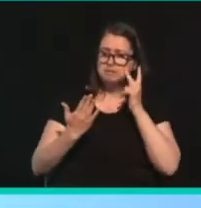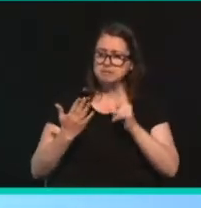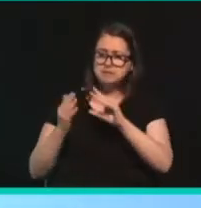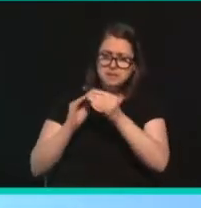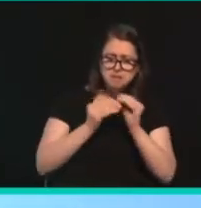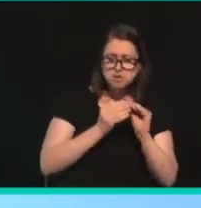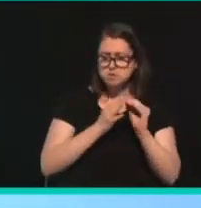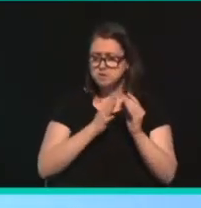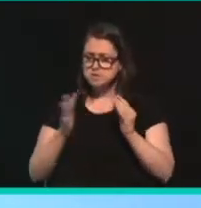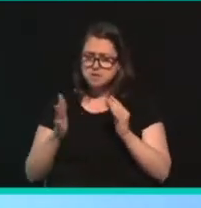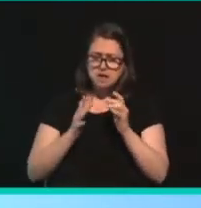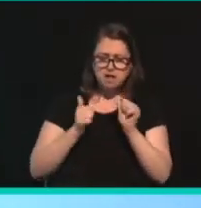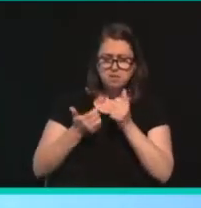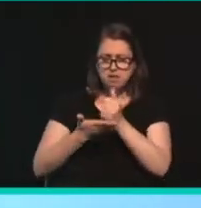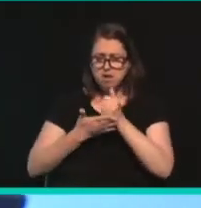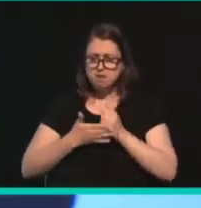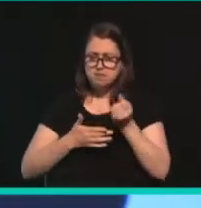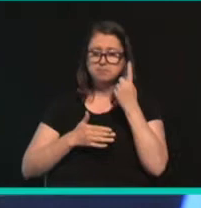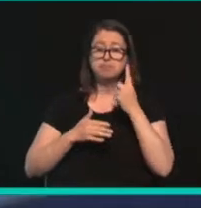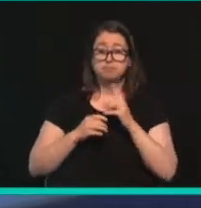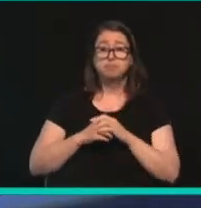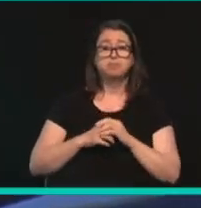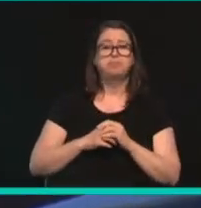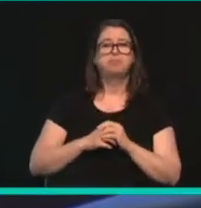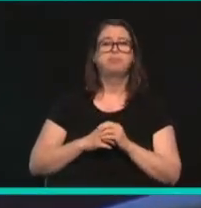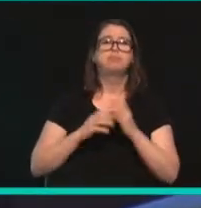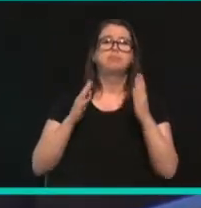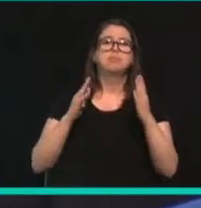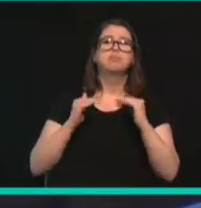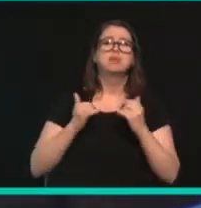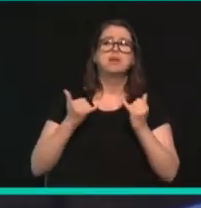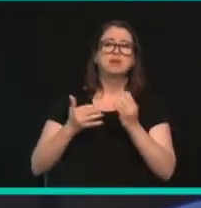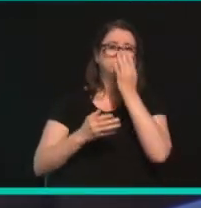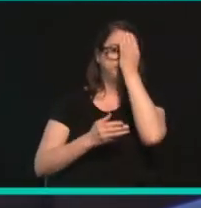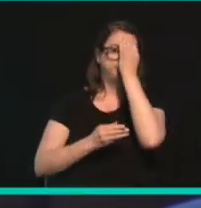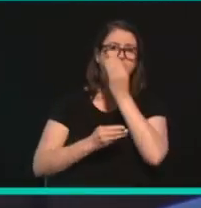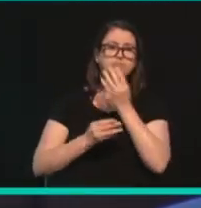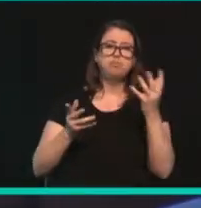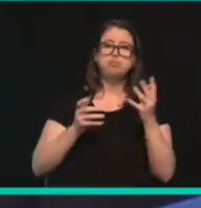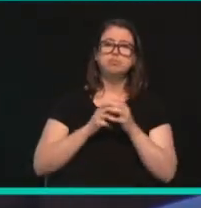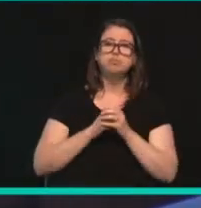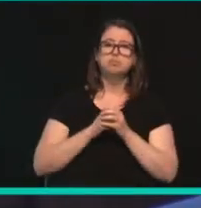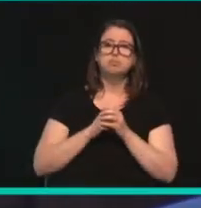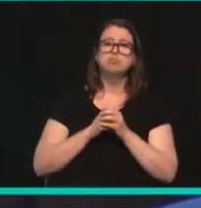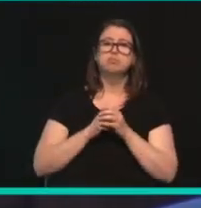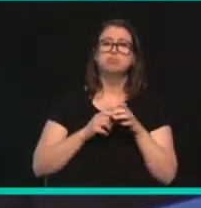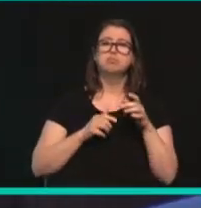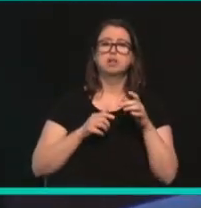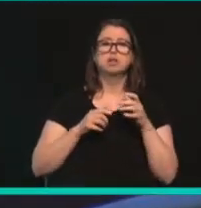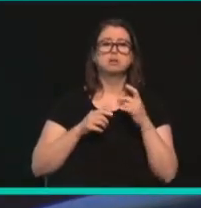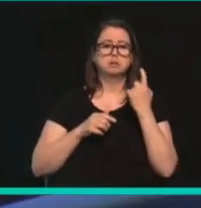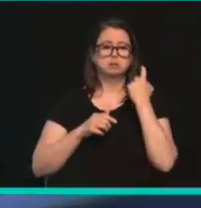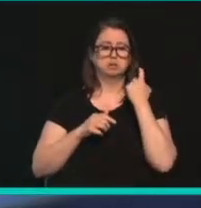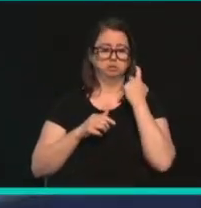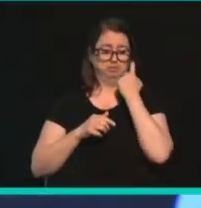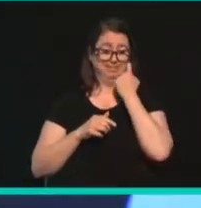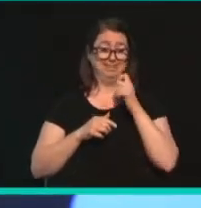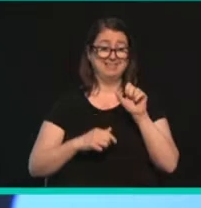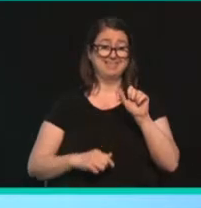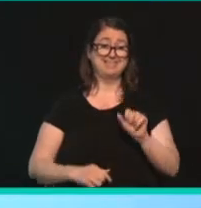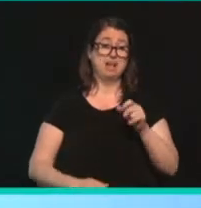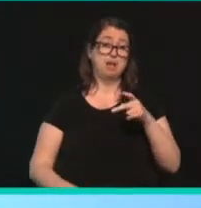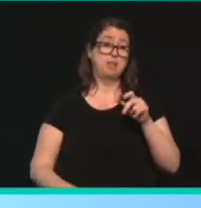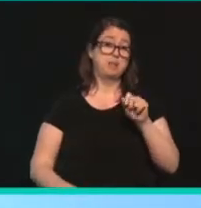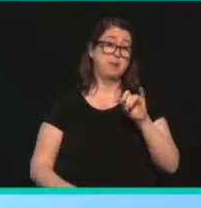and opportunities. So what I'll do now is just share with you an initiative that we're working on in the South Pacific Division